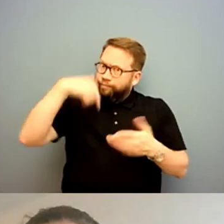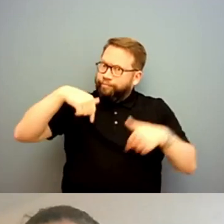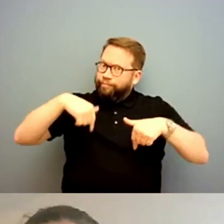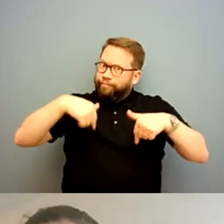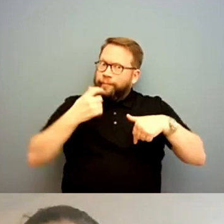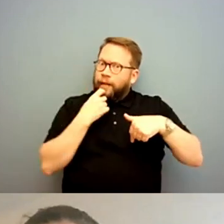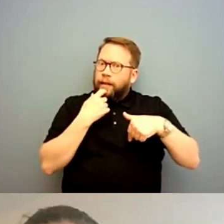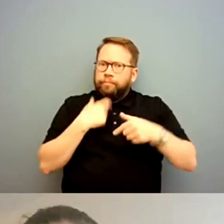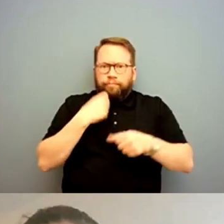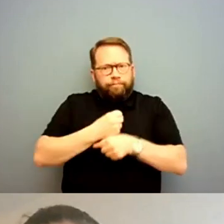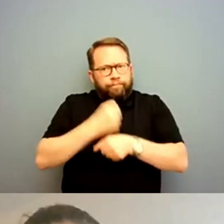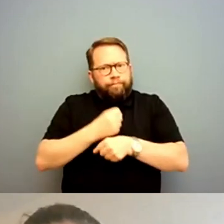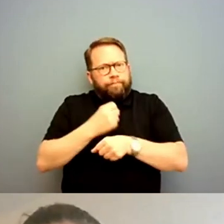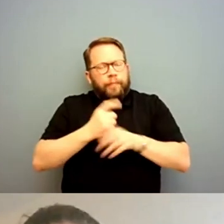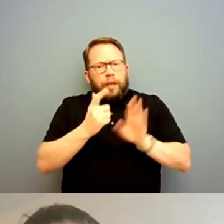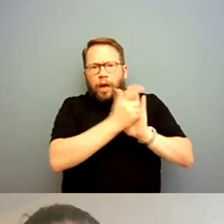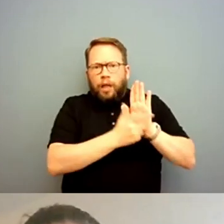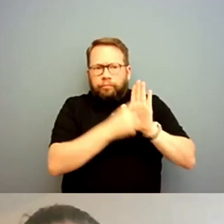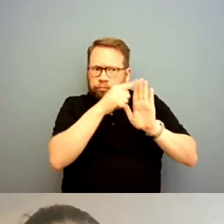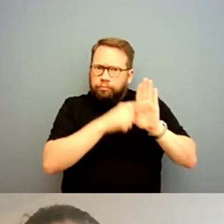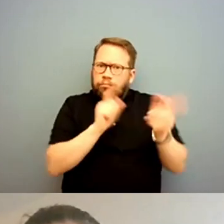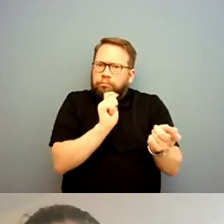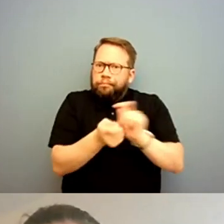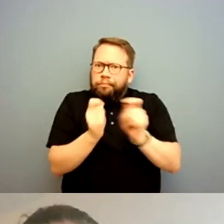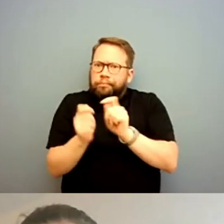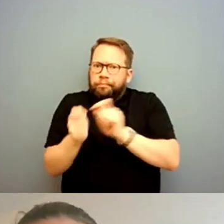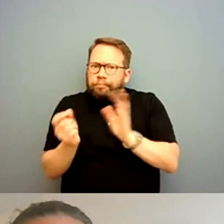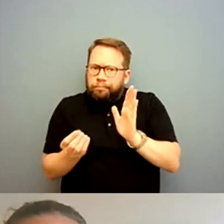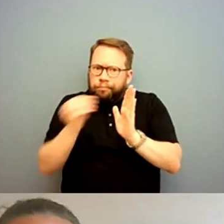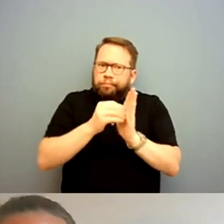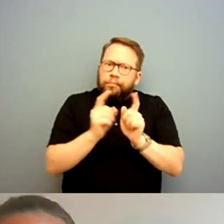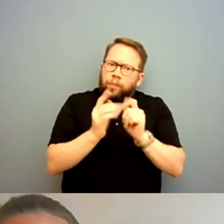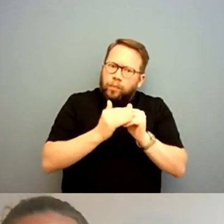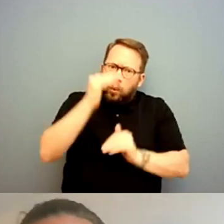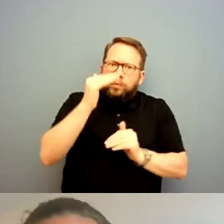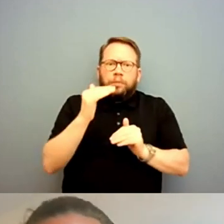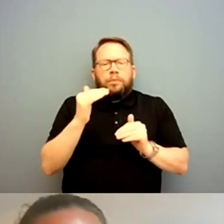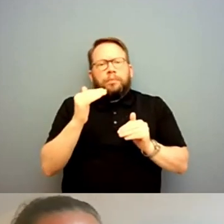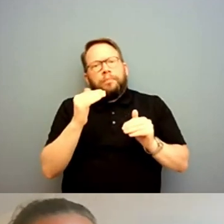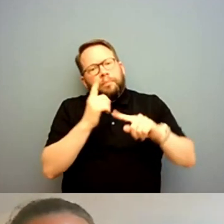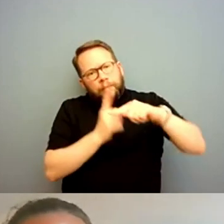question concerning age and disabilities. Thank you.